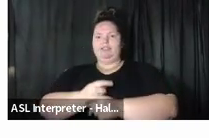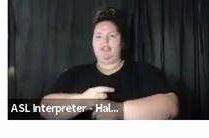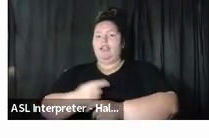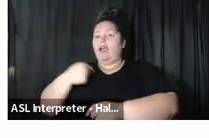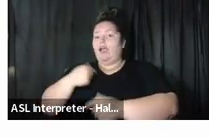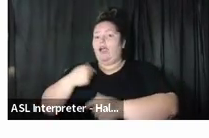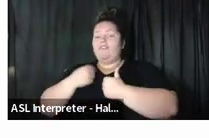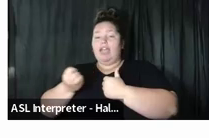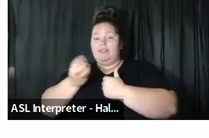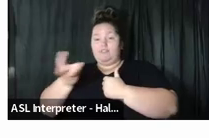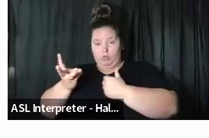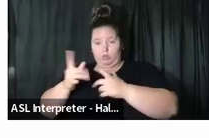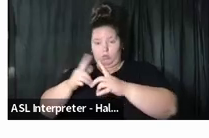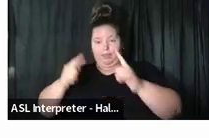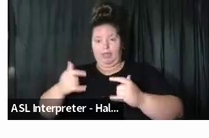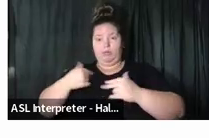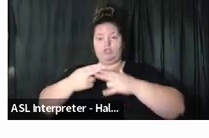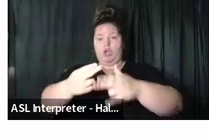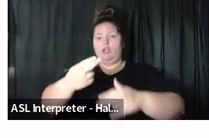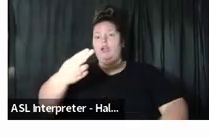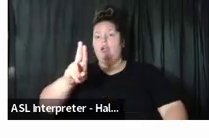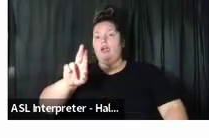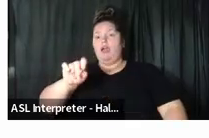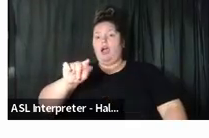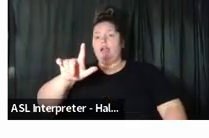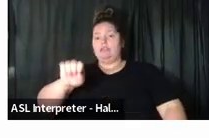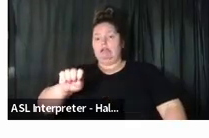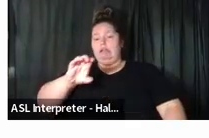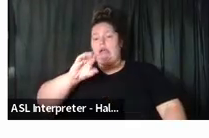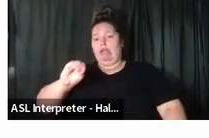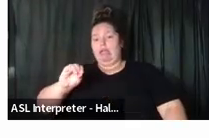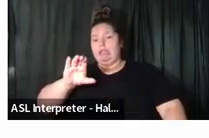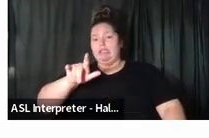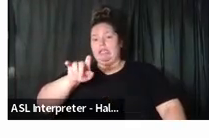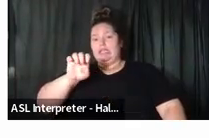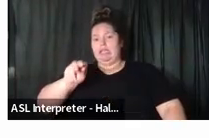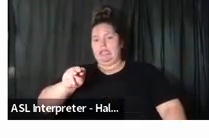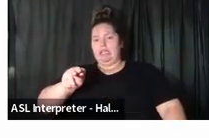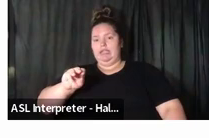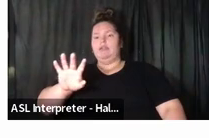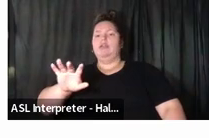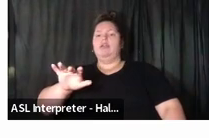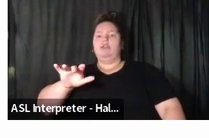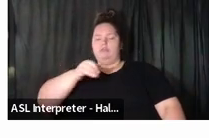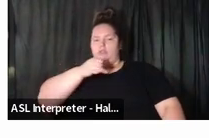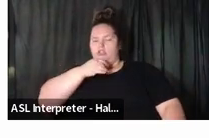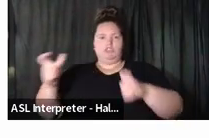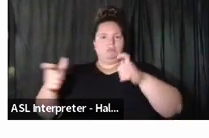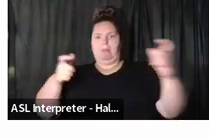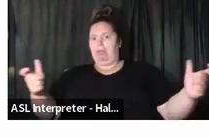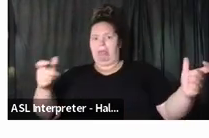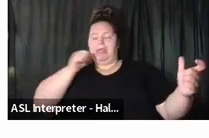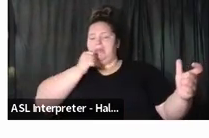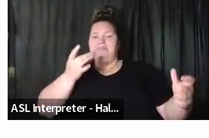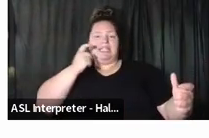called like Hustle and Clean, and it was a really large sheet, and it didn't make my skin feel like sticky